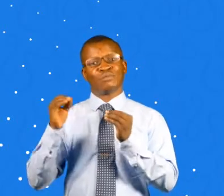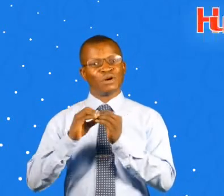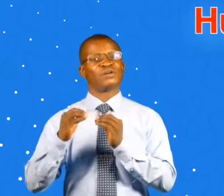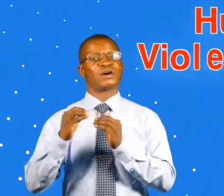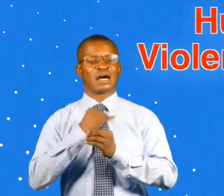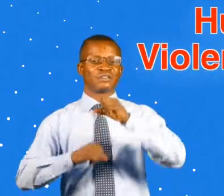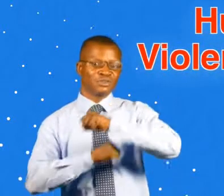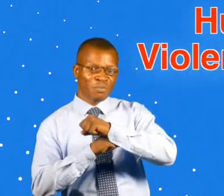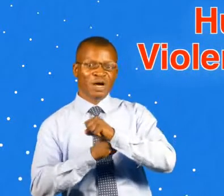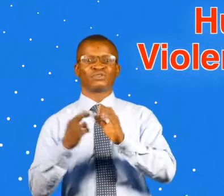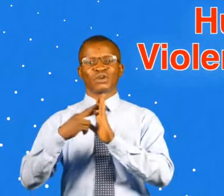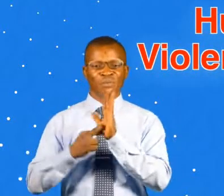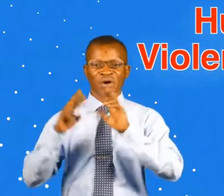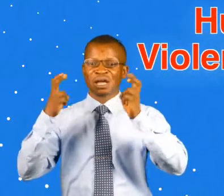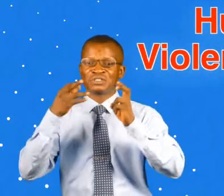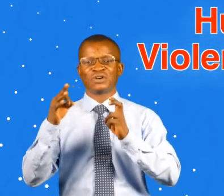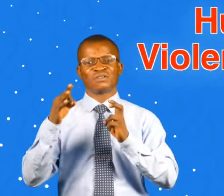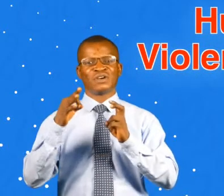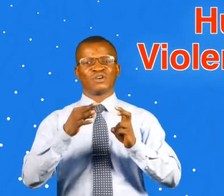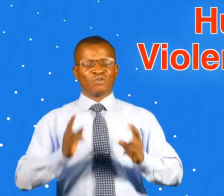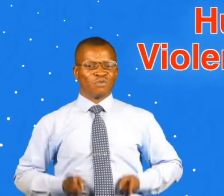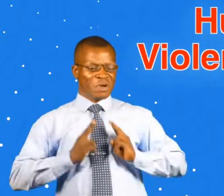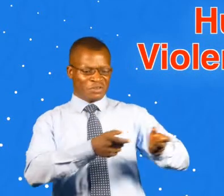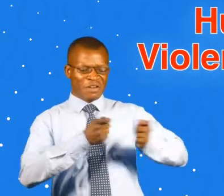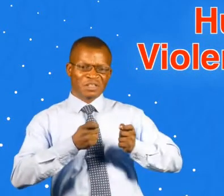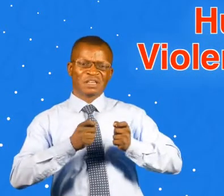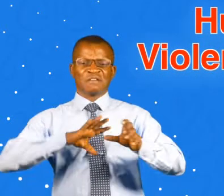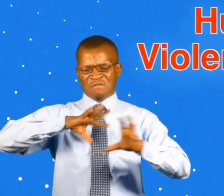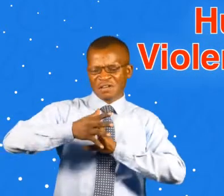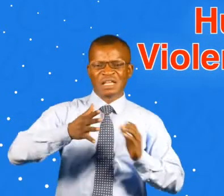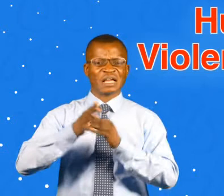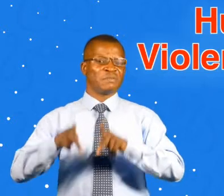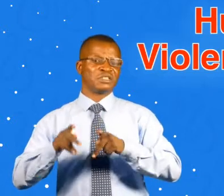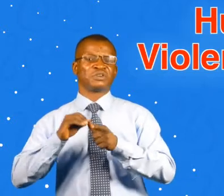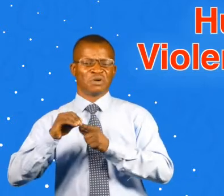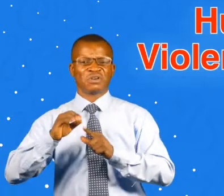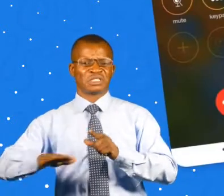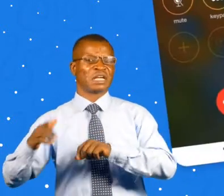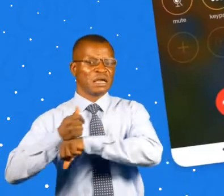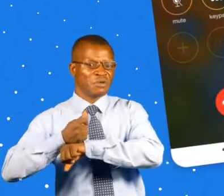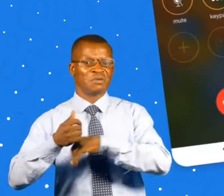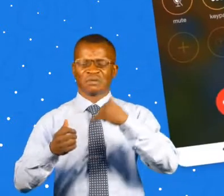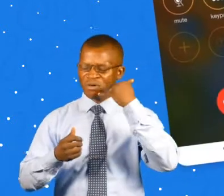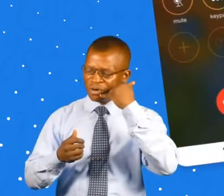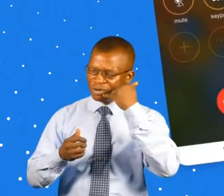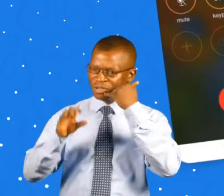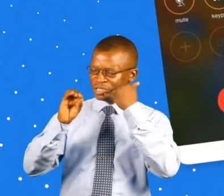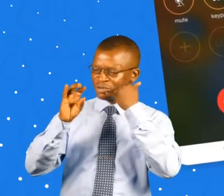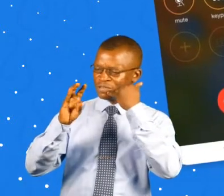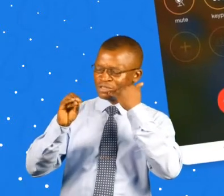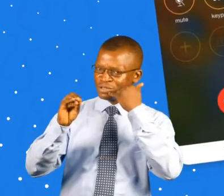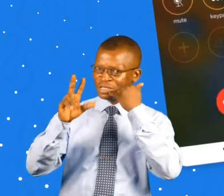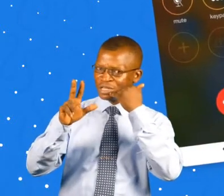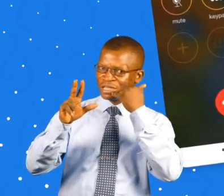For more inquiries and support, or to report cases of suspected human trafficking, violence against persons, and child abuse, please call NAPTIP Hotline